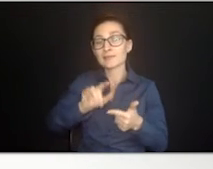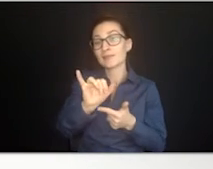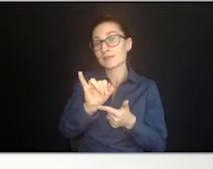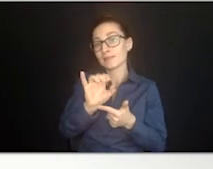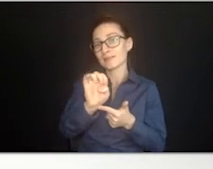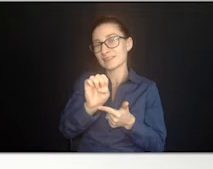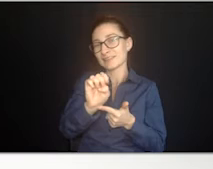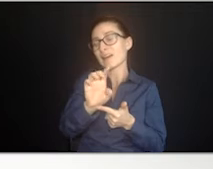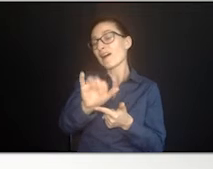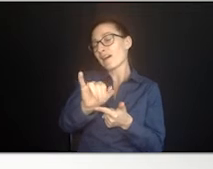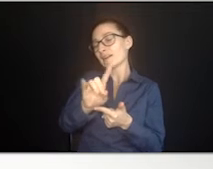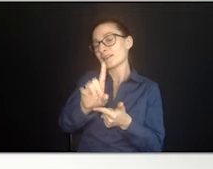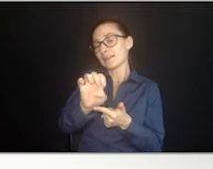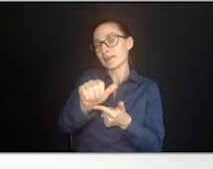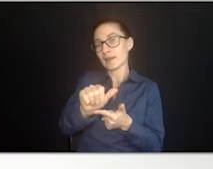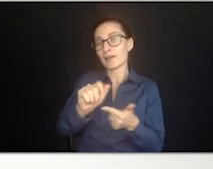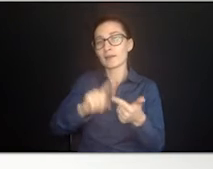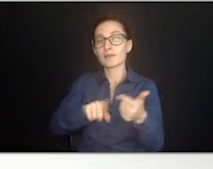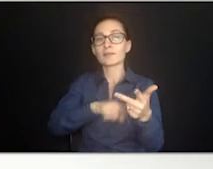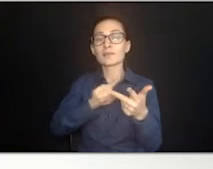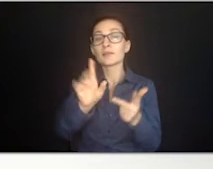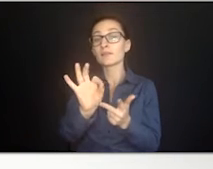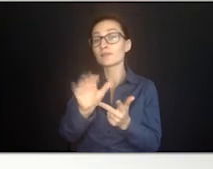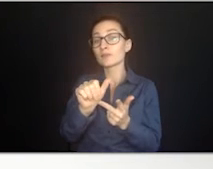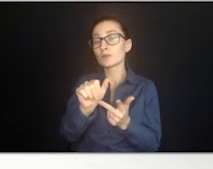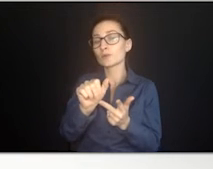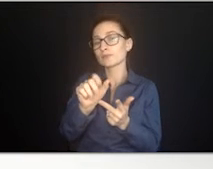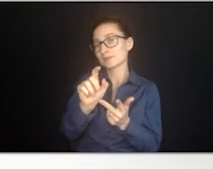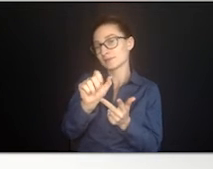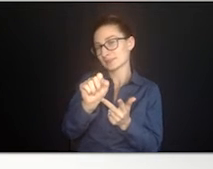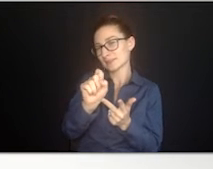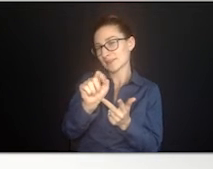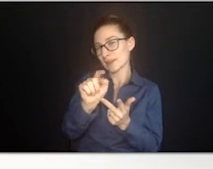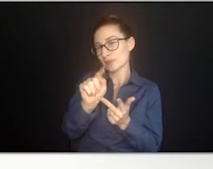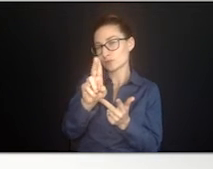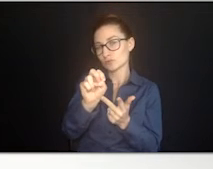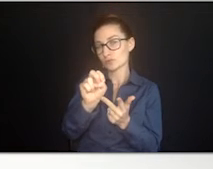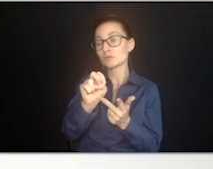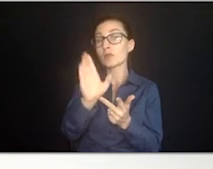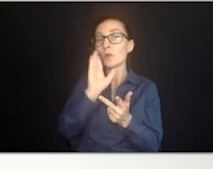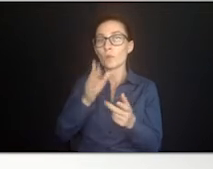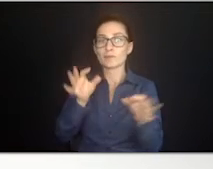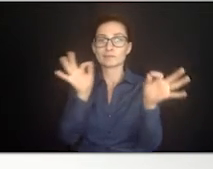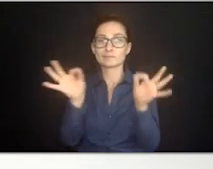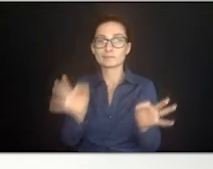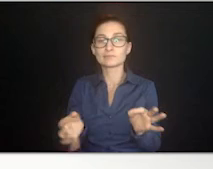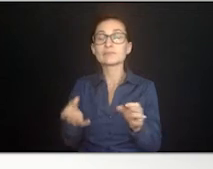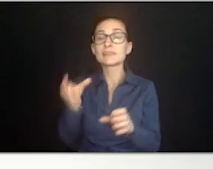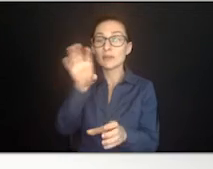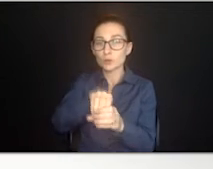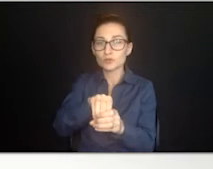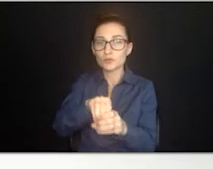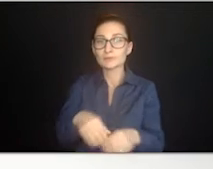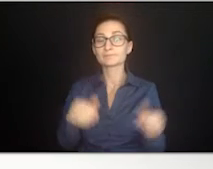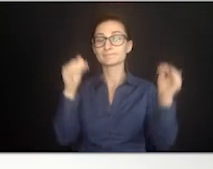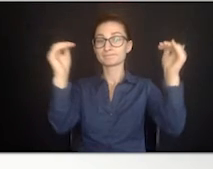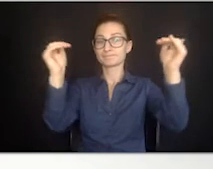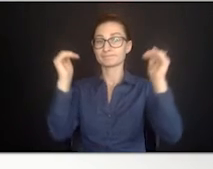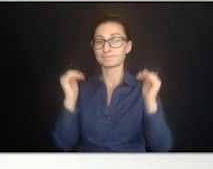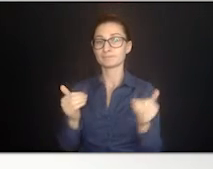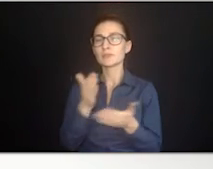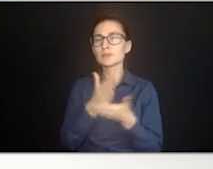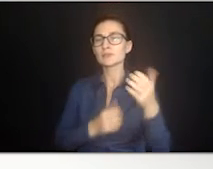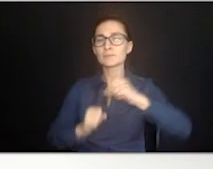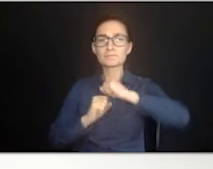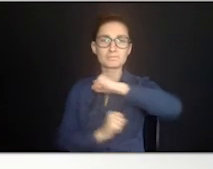We're going to talk about Florida's statute that talks about inclusion, that defines inclusion for the state of Florida. And then we're going to talk about